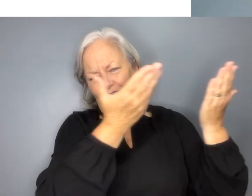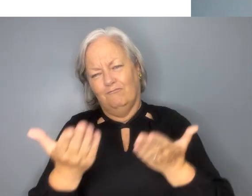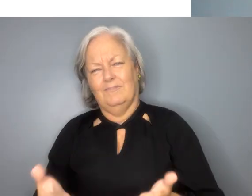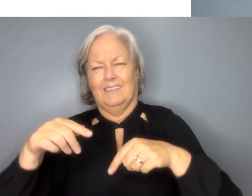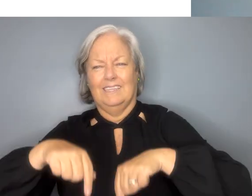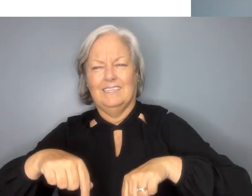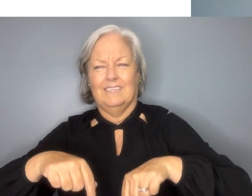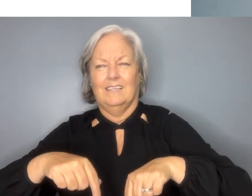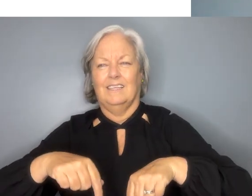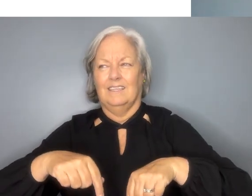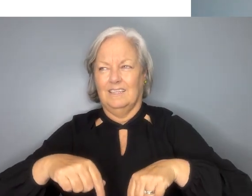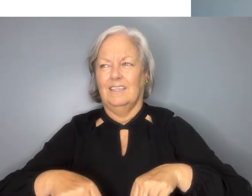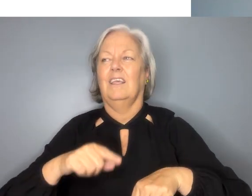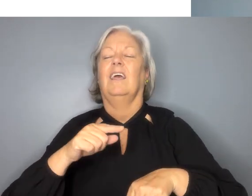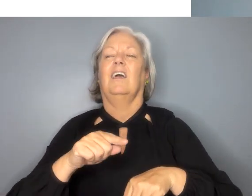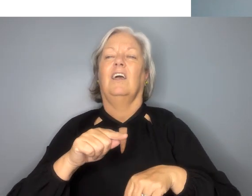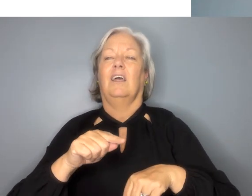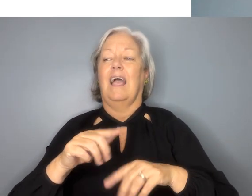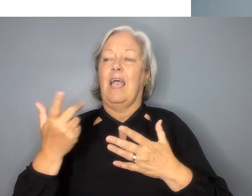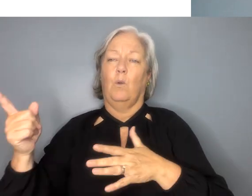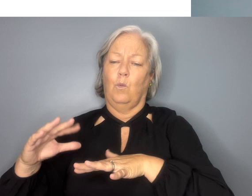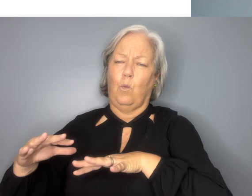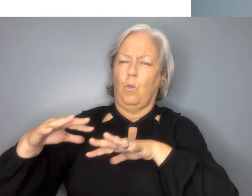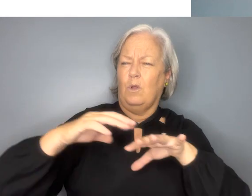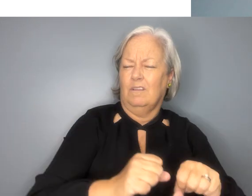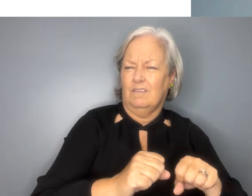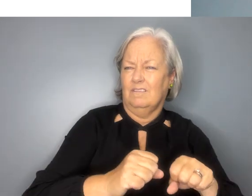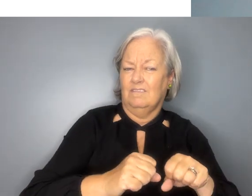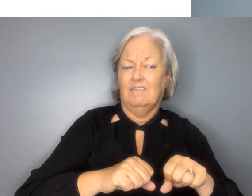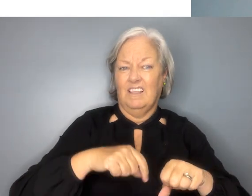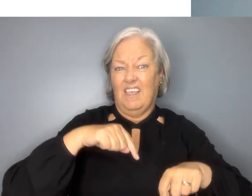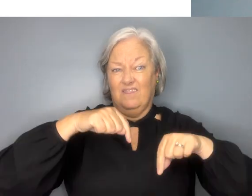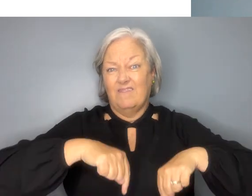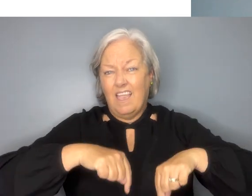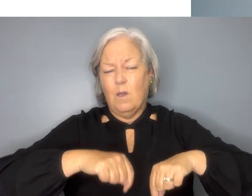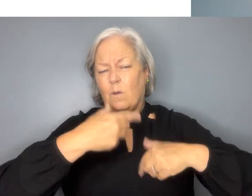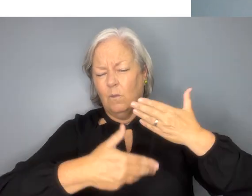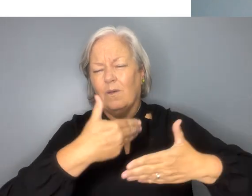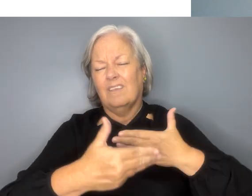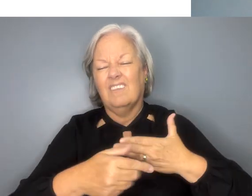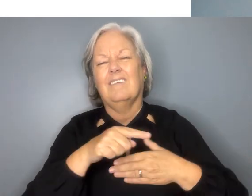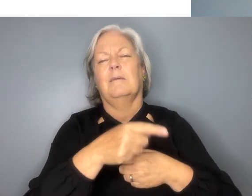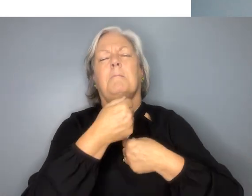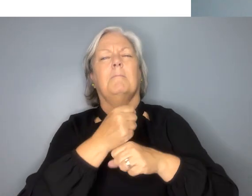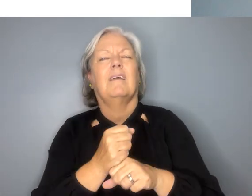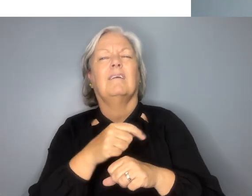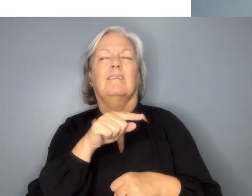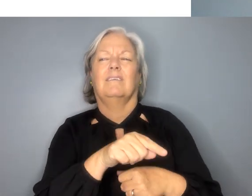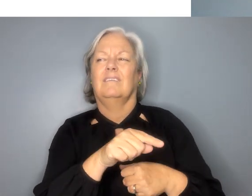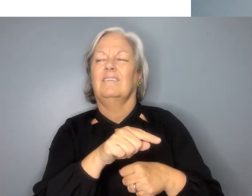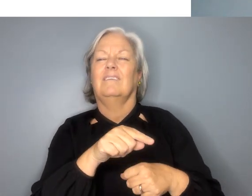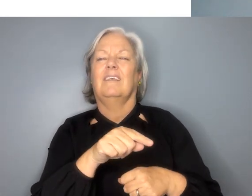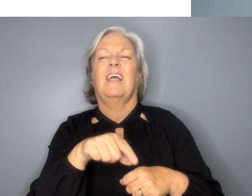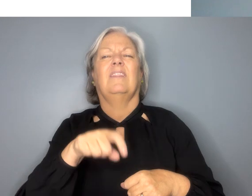introduced, and the colonizing structure is what continues to create this